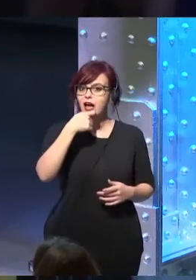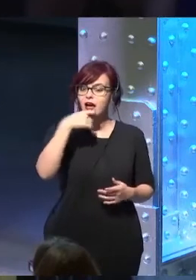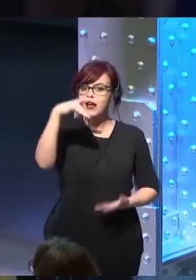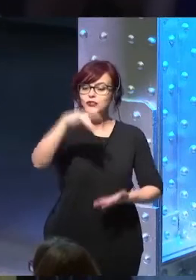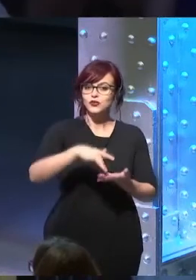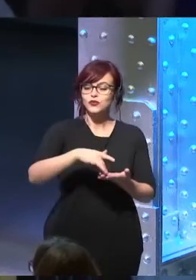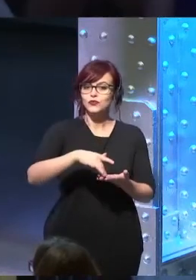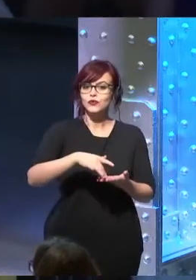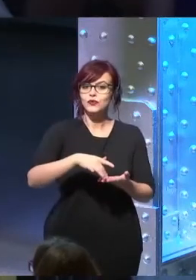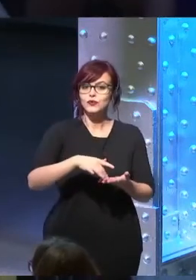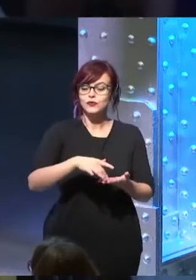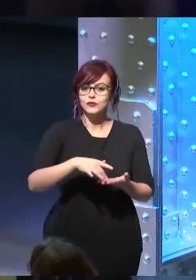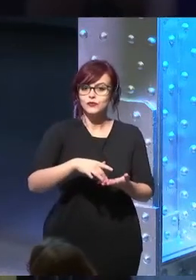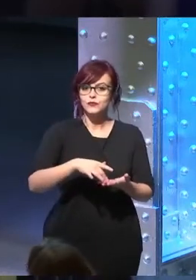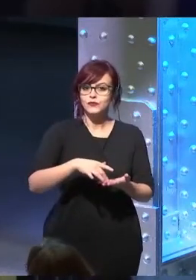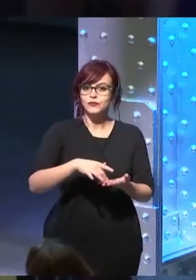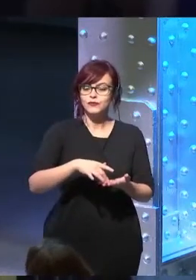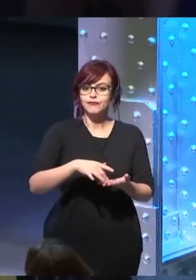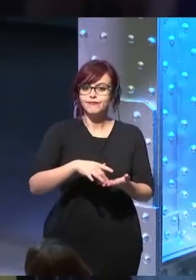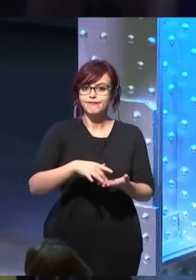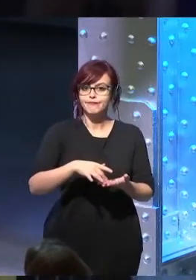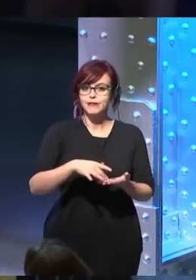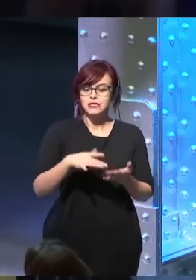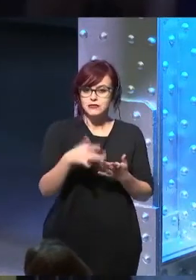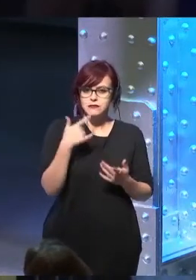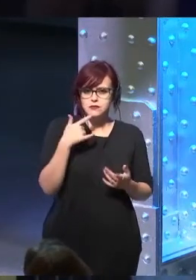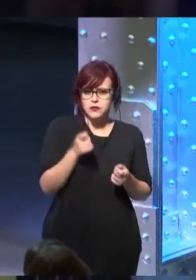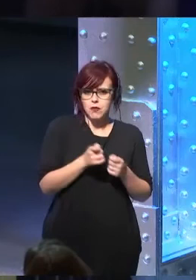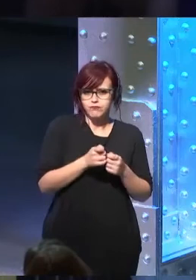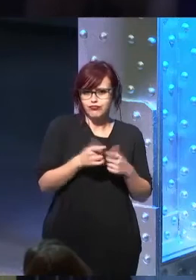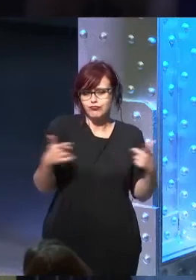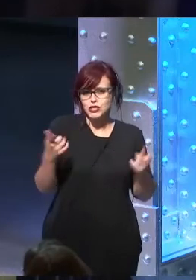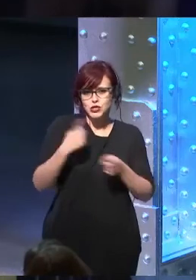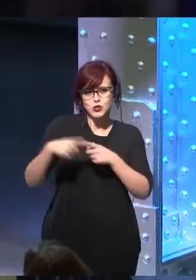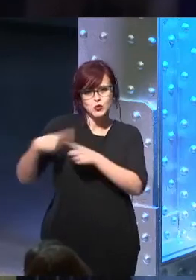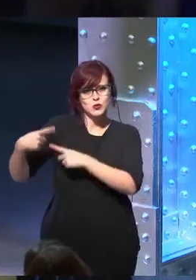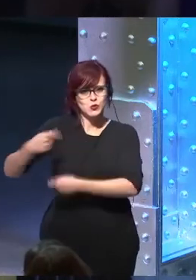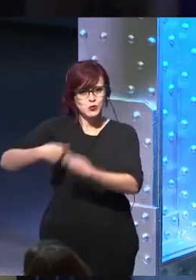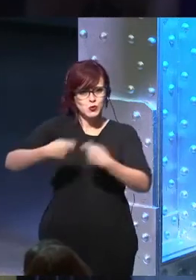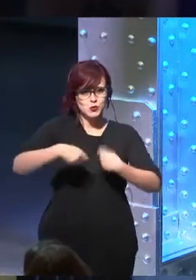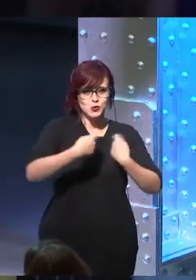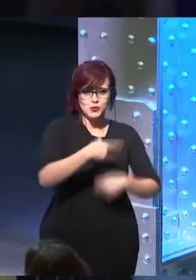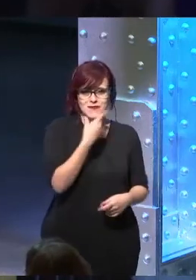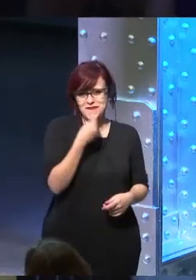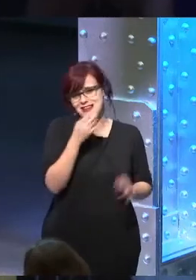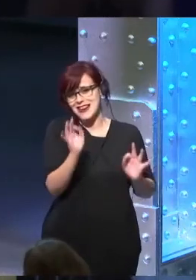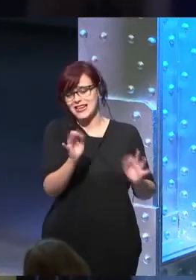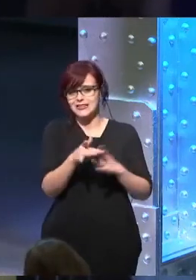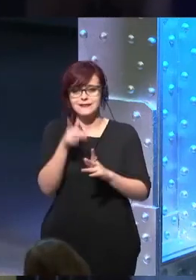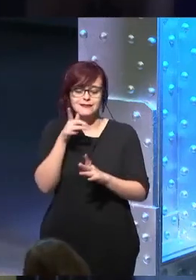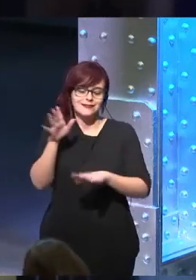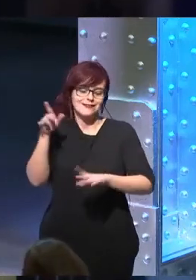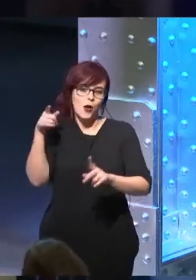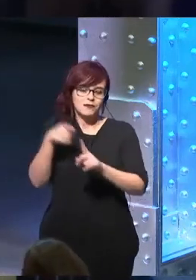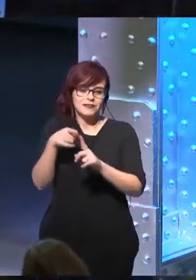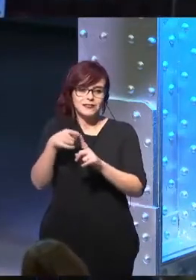absolutely domestic souvenir wear of the American election campaign. You could buy it on T-shirts,